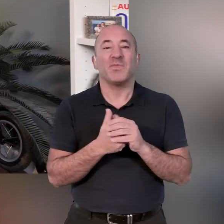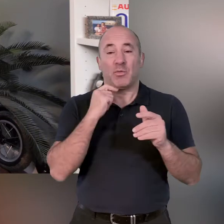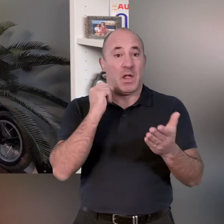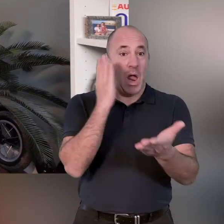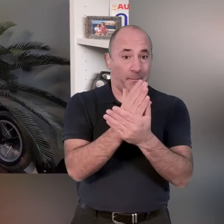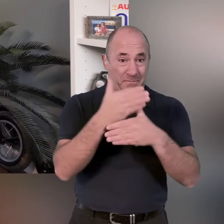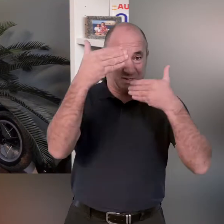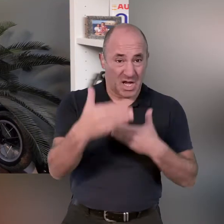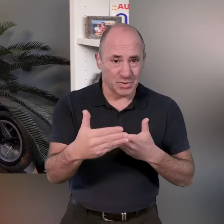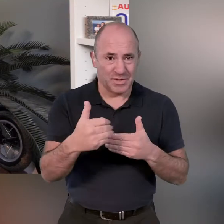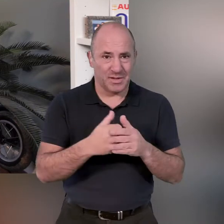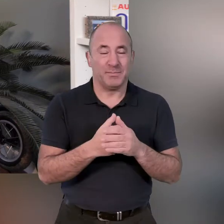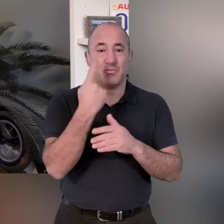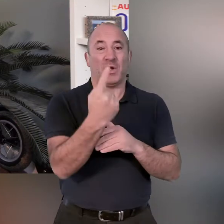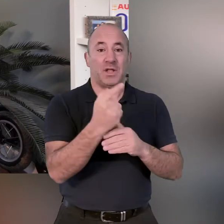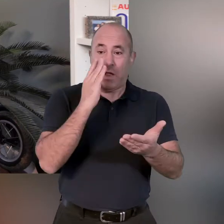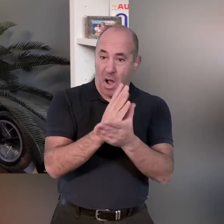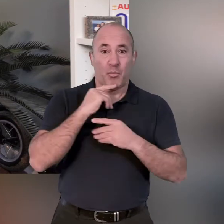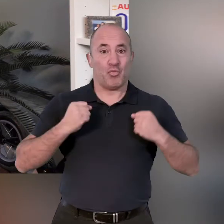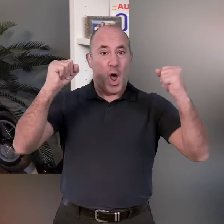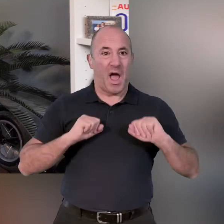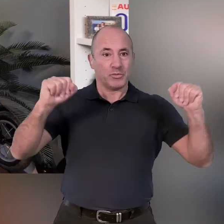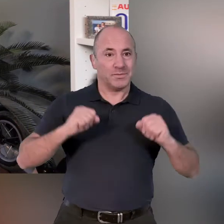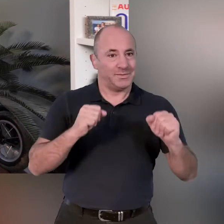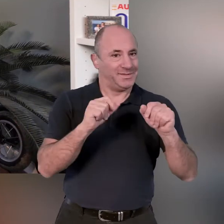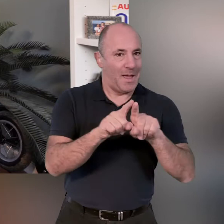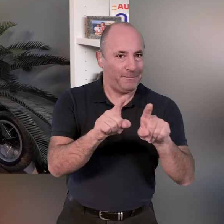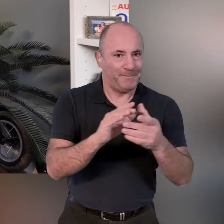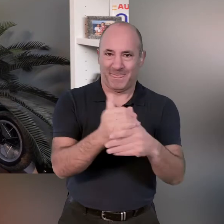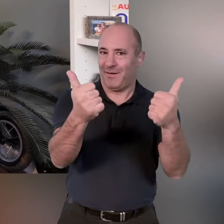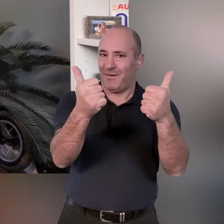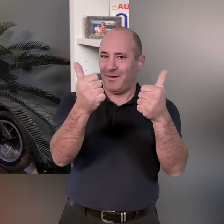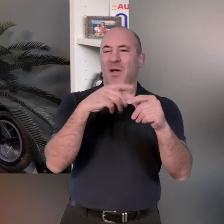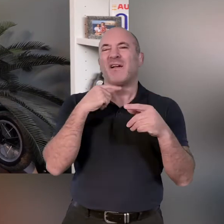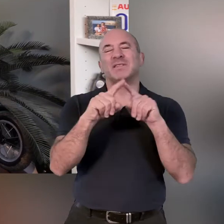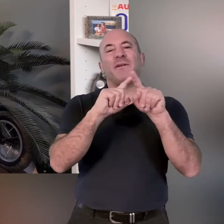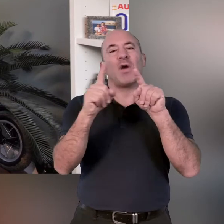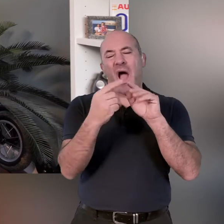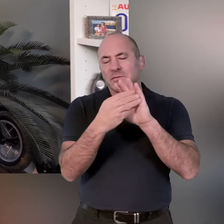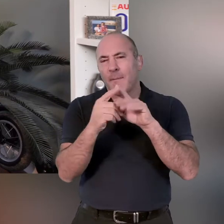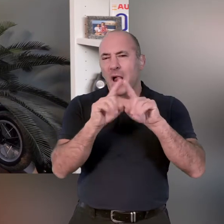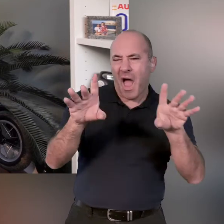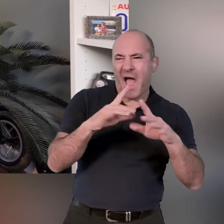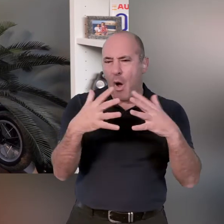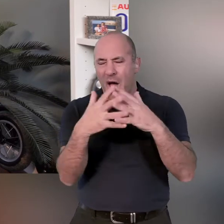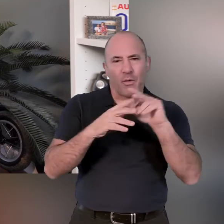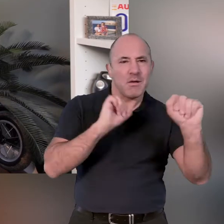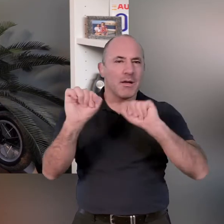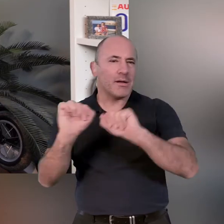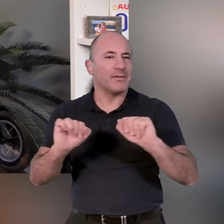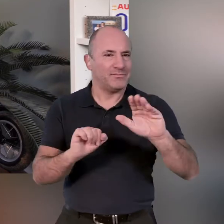different examples, then I'm going to do an actual main session with you, so you're actually going to get a workout as well today, which is great. But I'm going to give you some